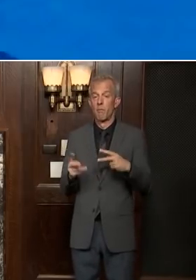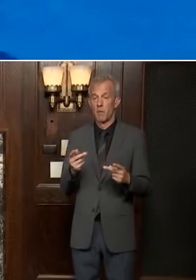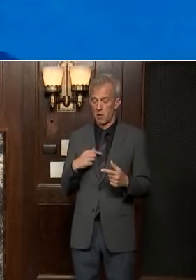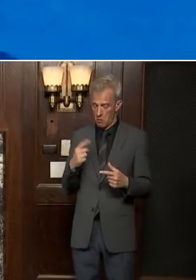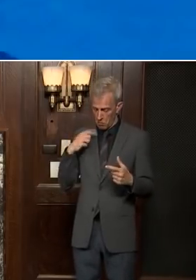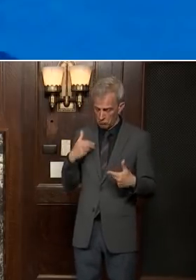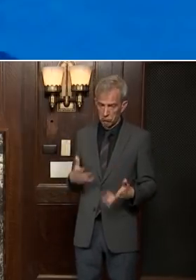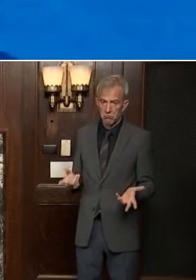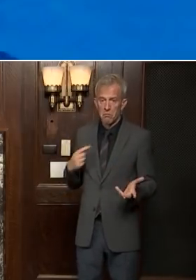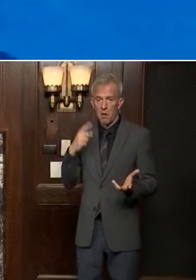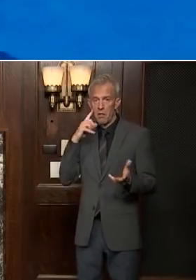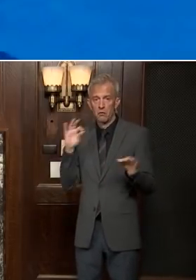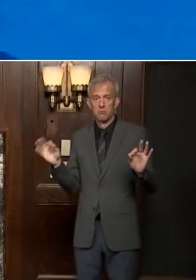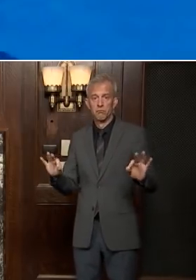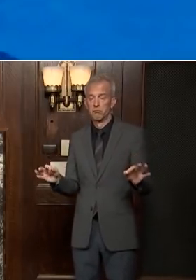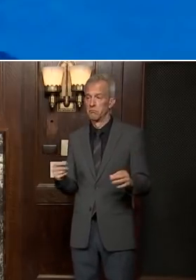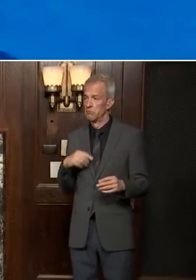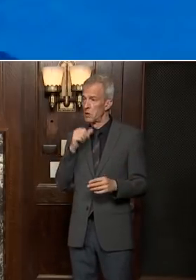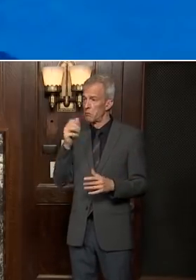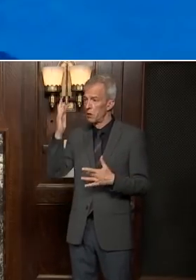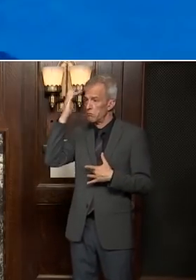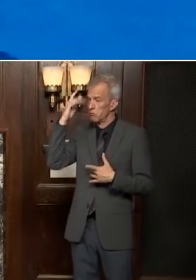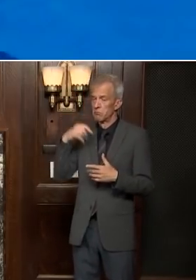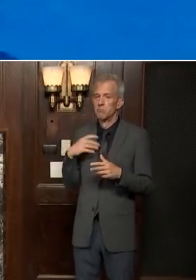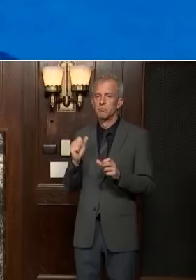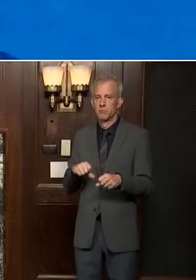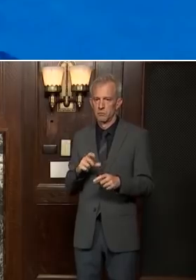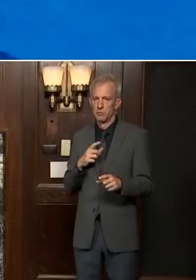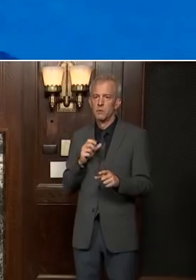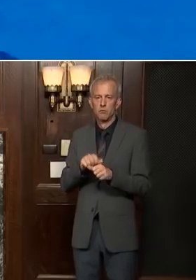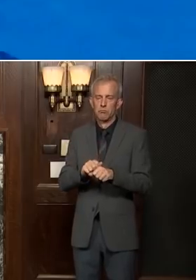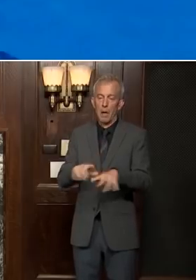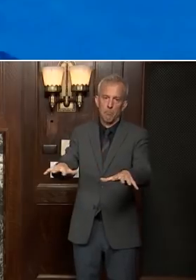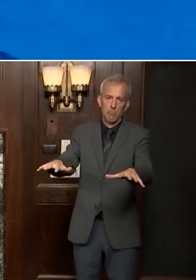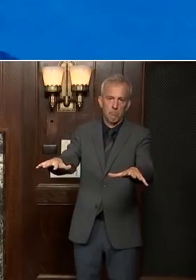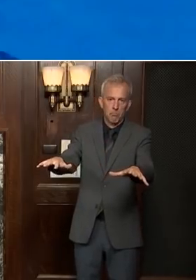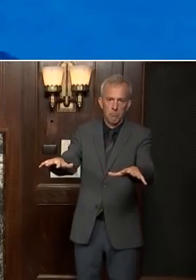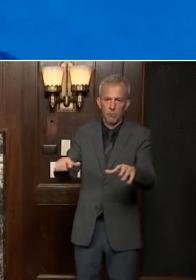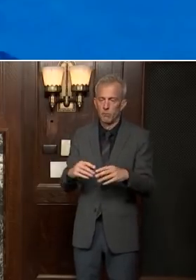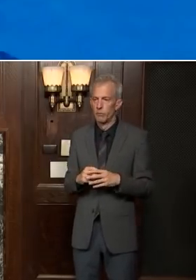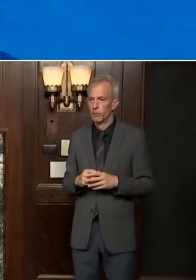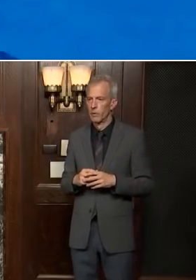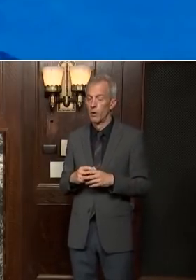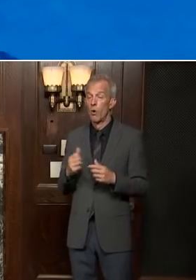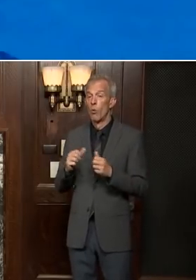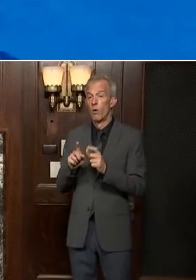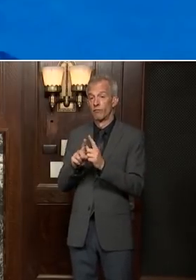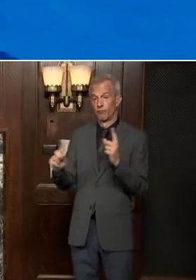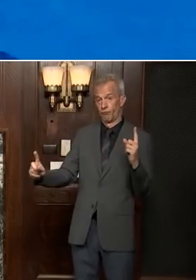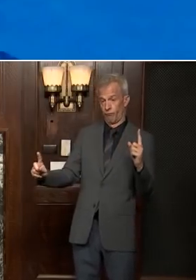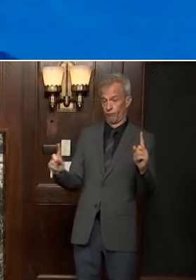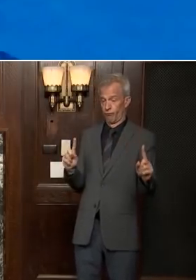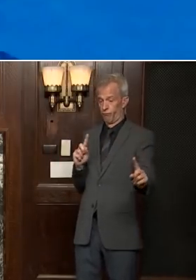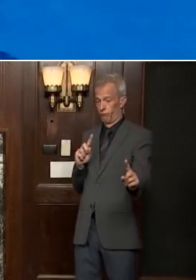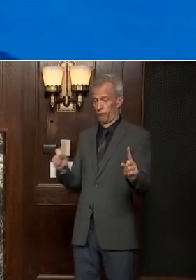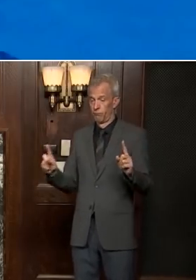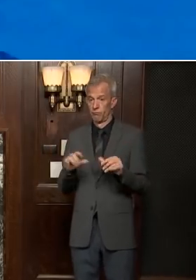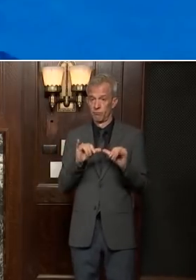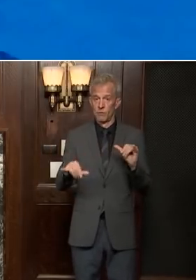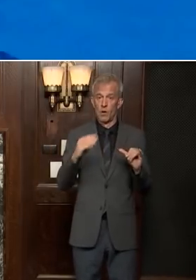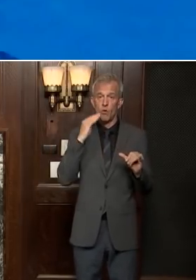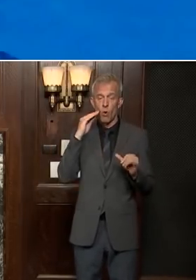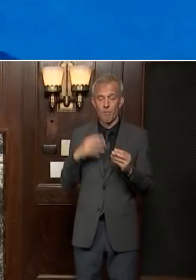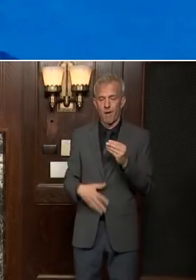super spreaders, infecting people they come into contact with. And together with physical distancing and staying at home, adding a protective